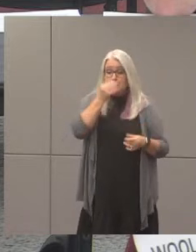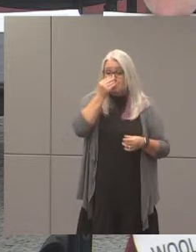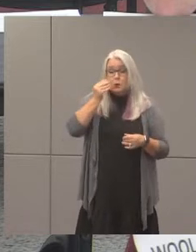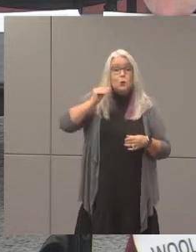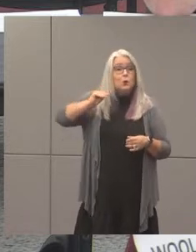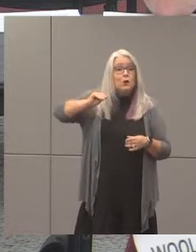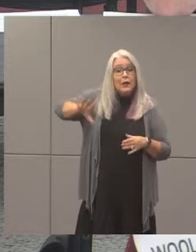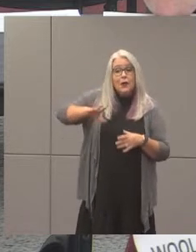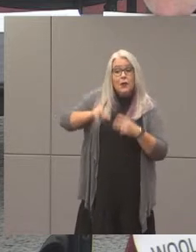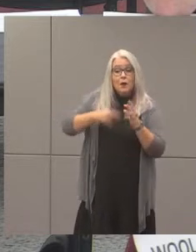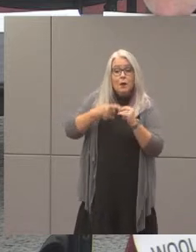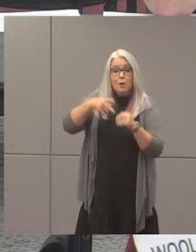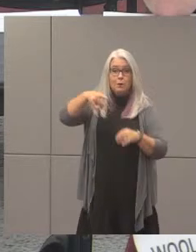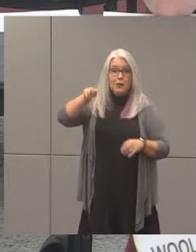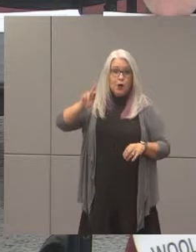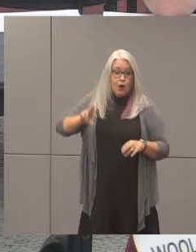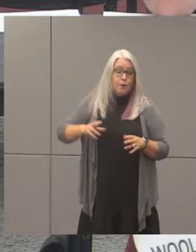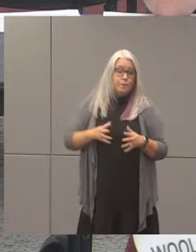about PR.